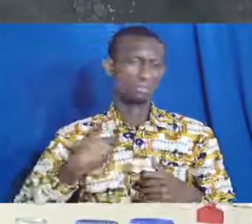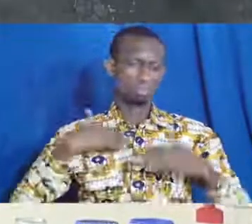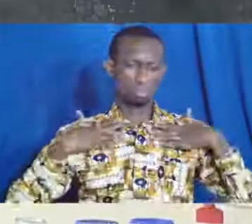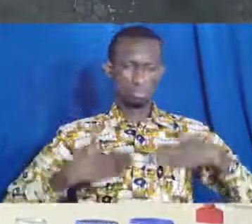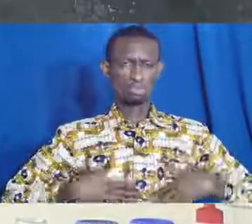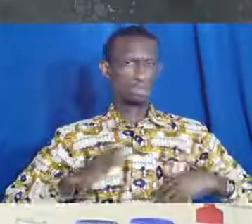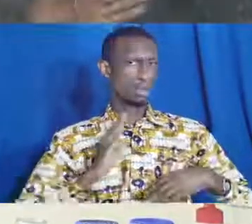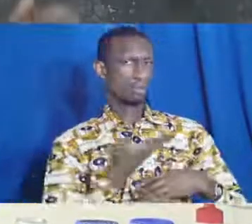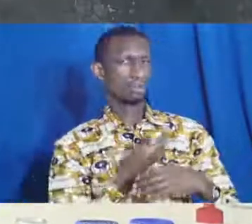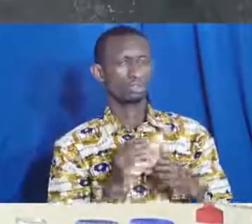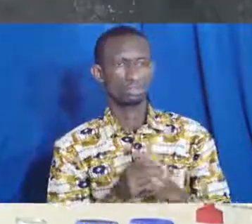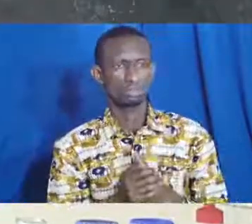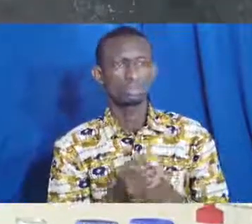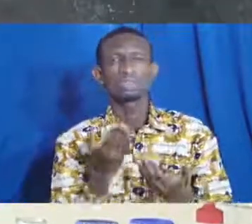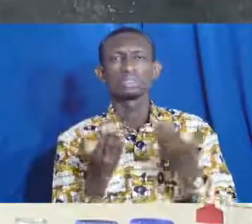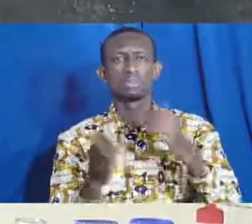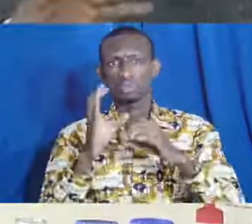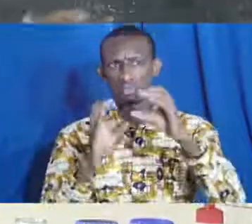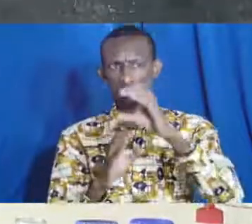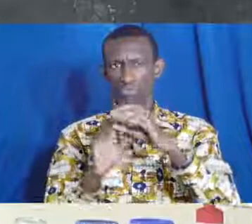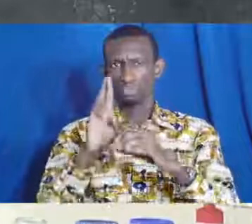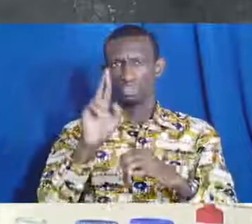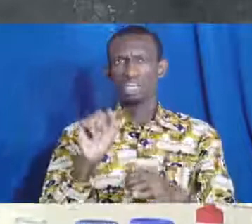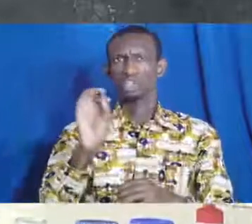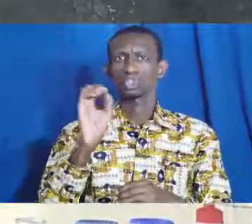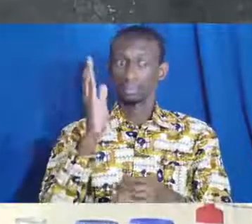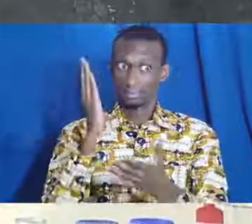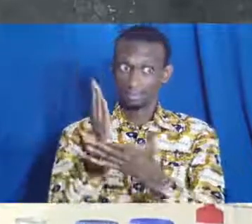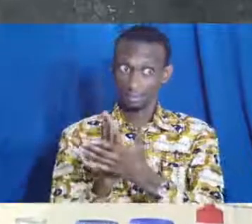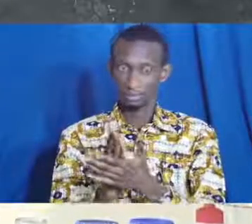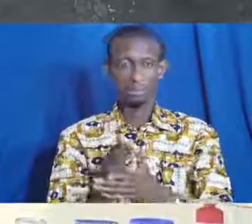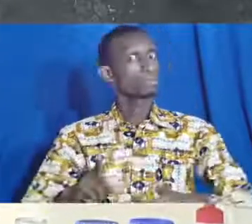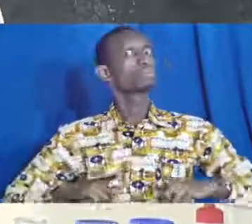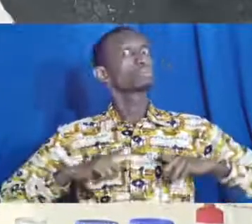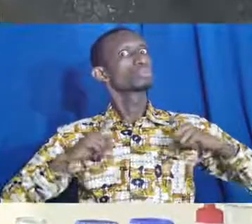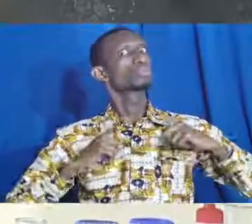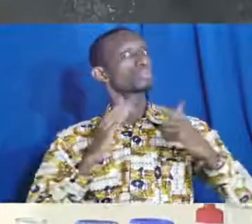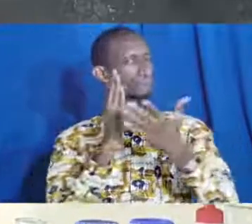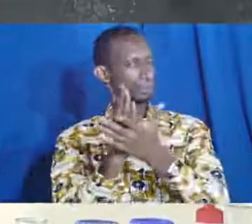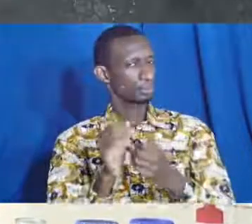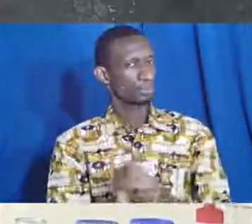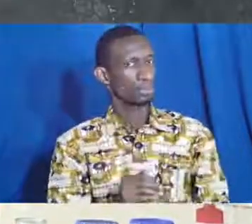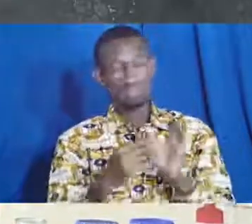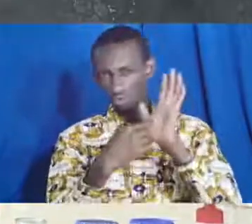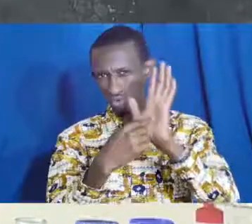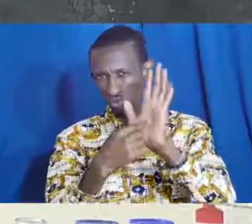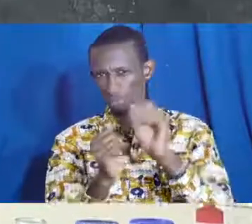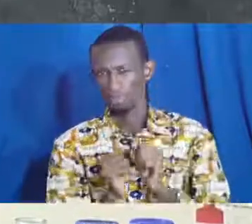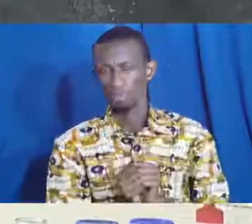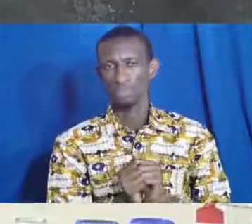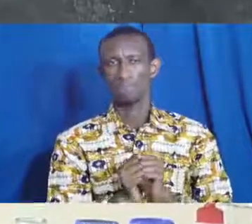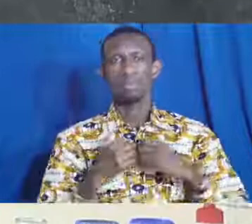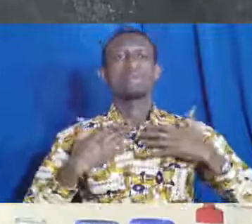chemical processes happen to stop, then the life will also stop. Give an example of